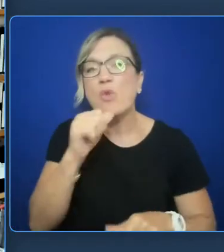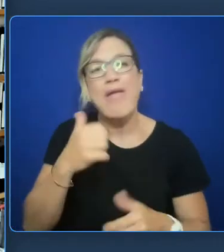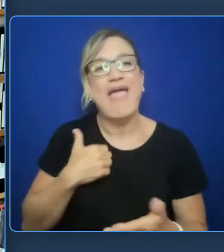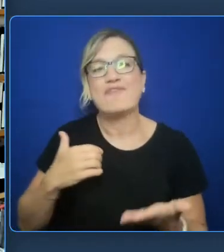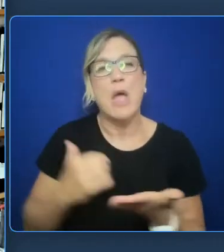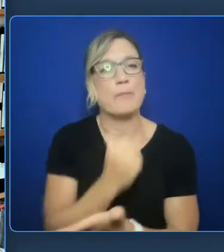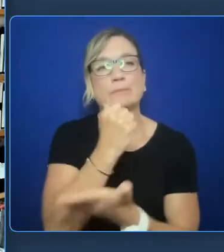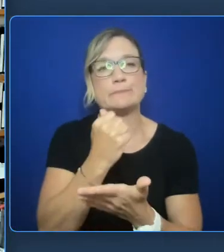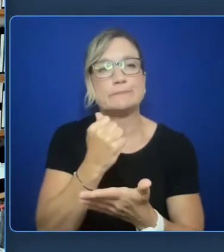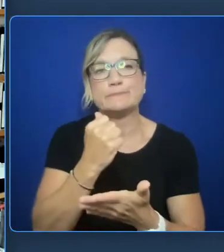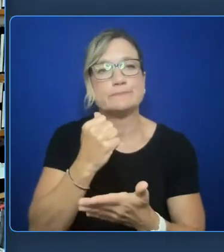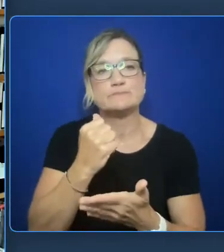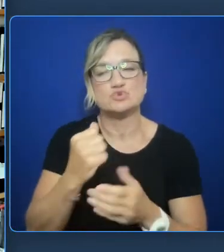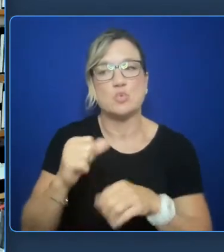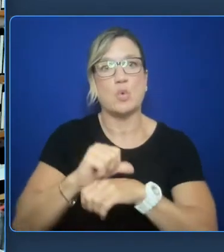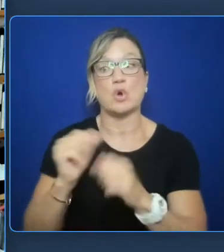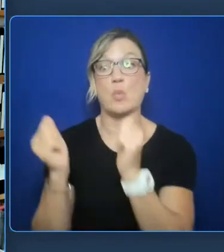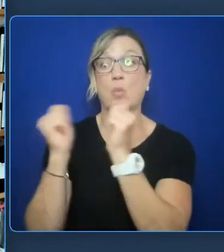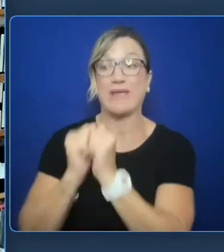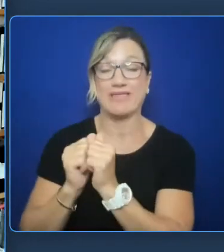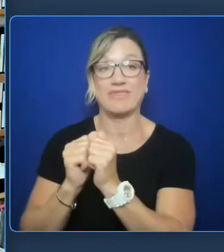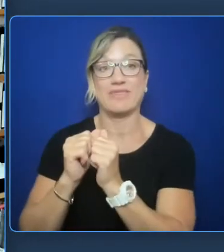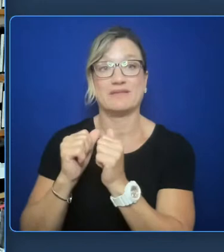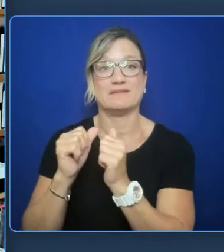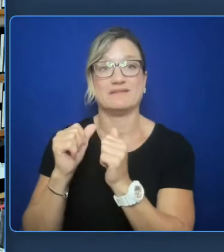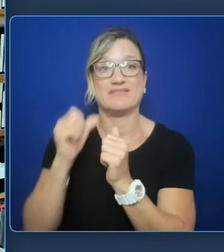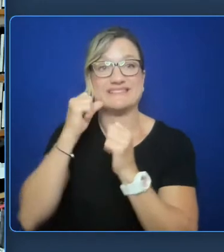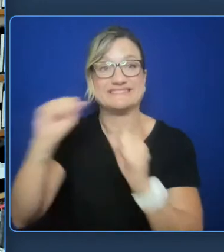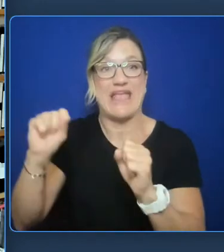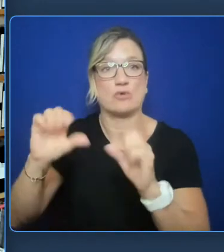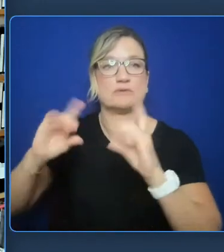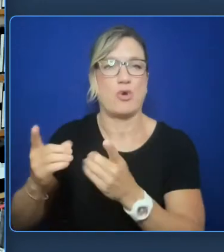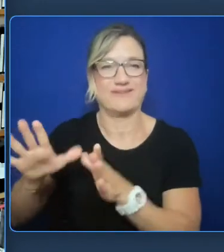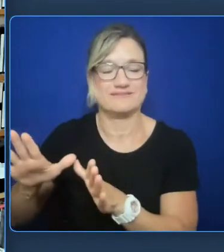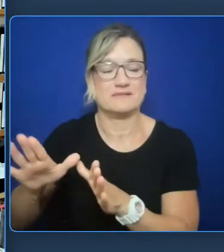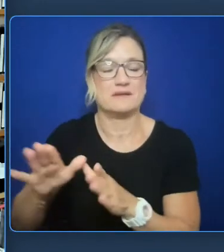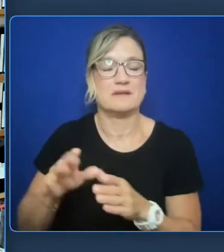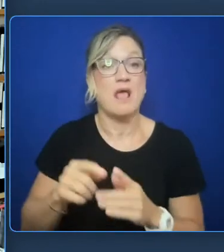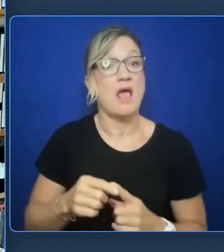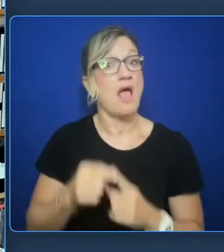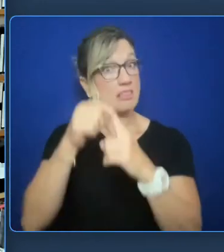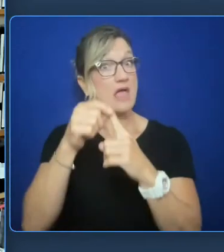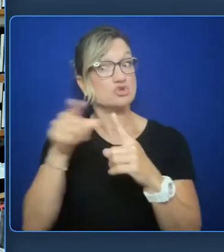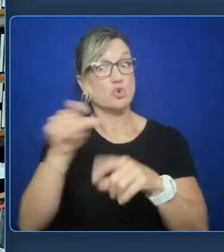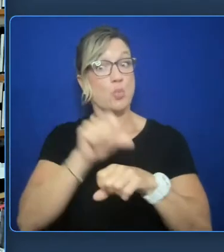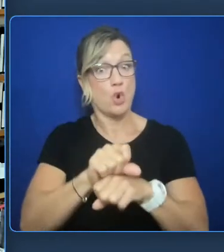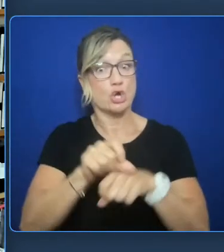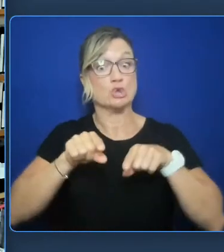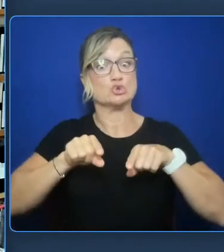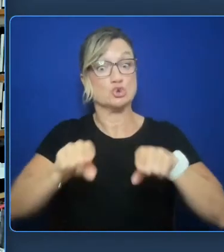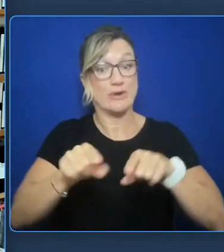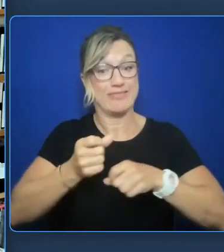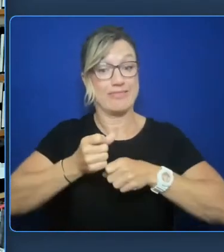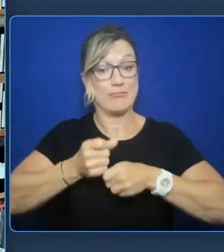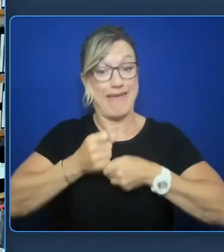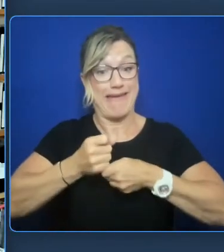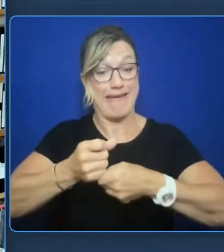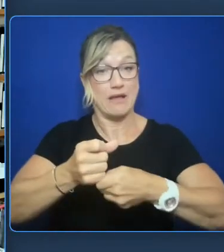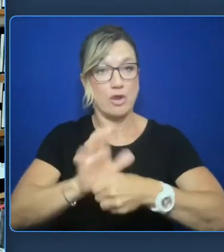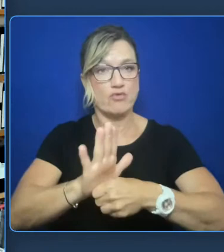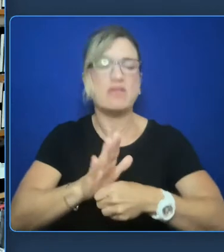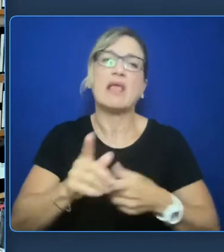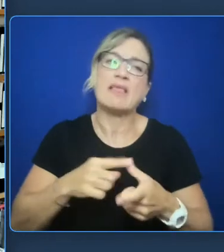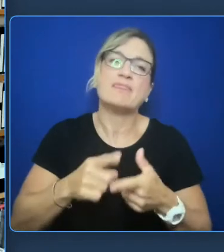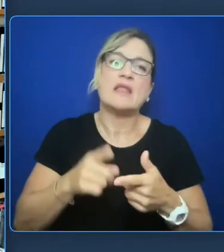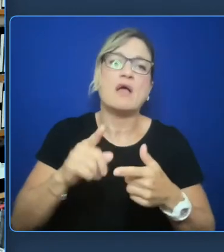unless the filmmaker incorporates description in the creation of the film. Then there's a real sharing and a